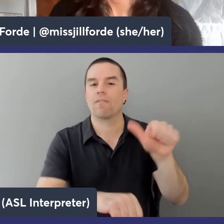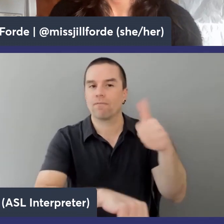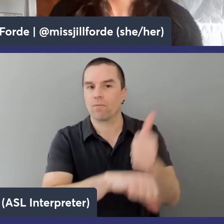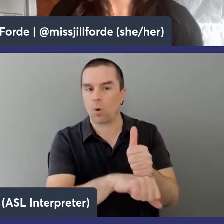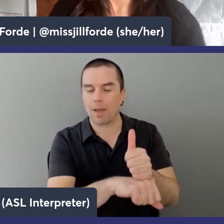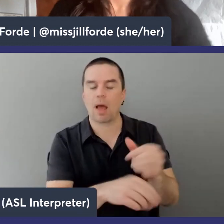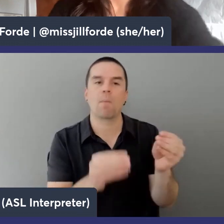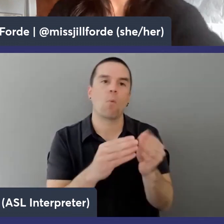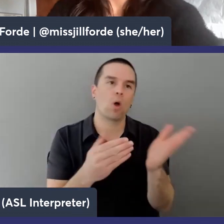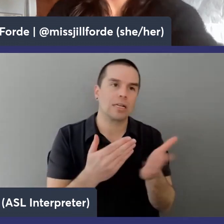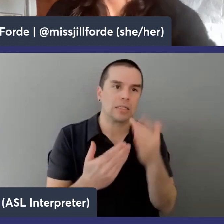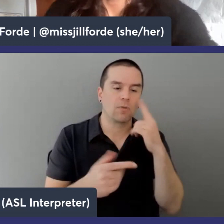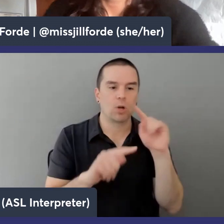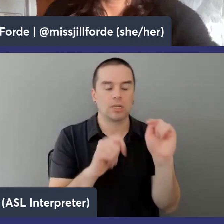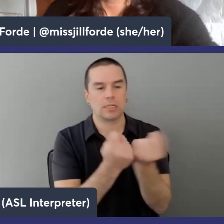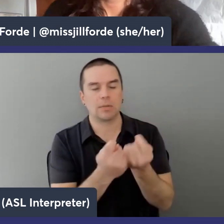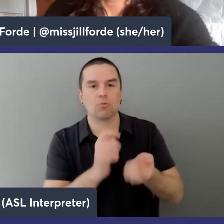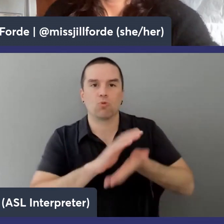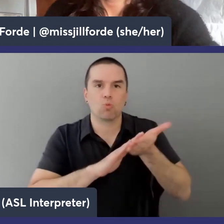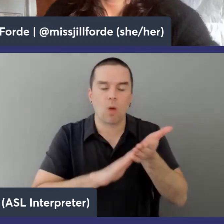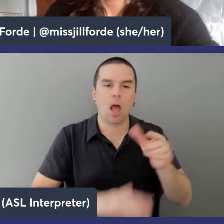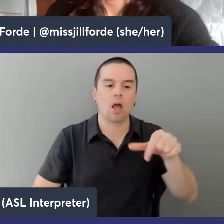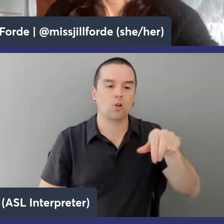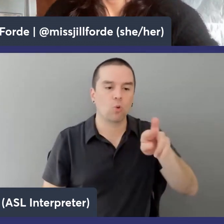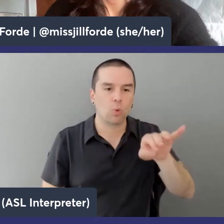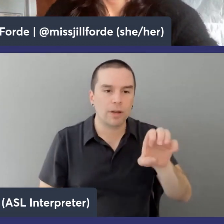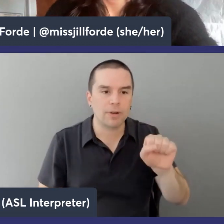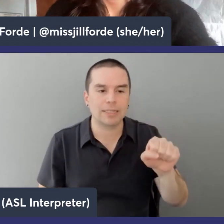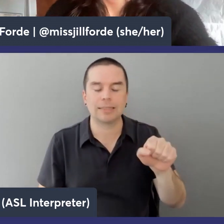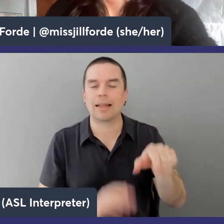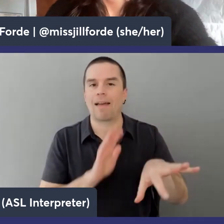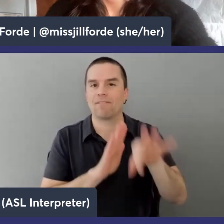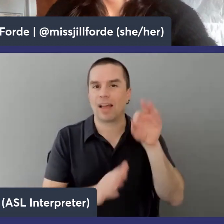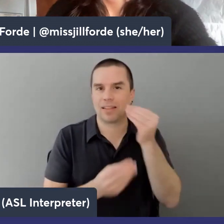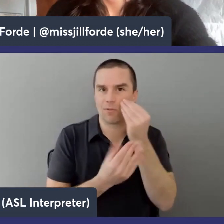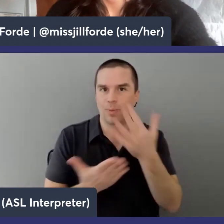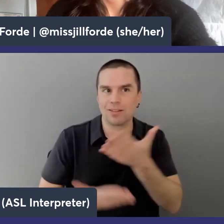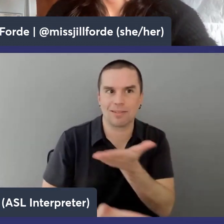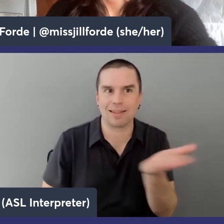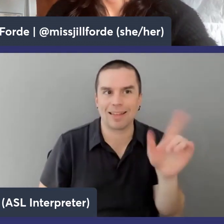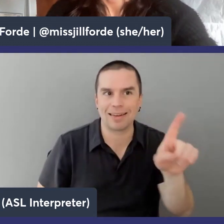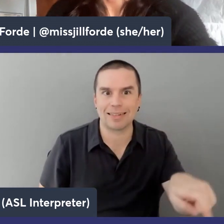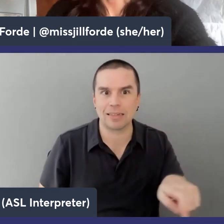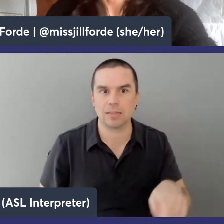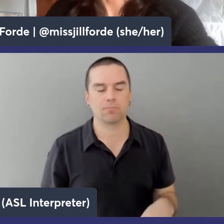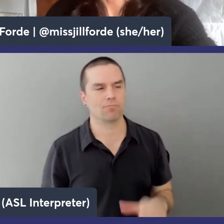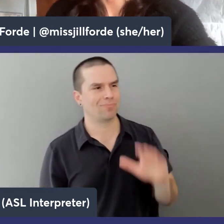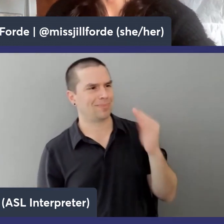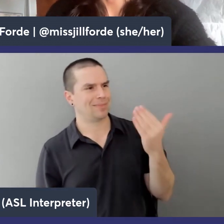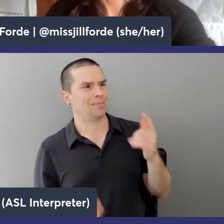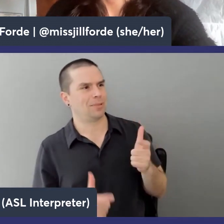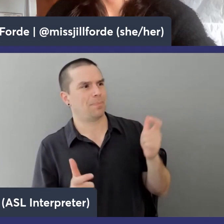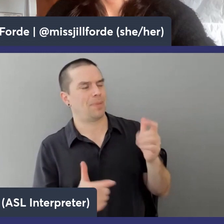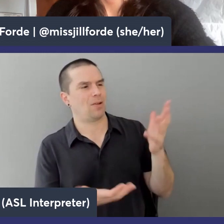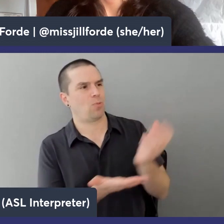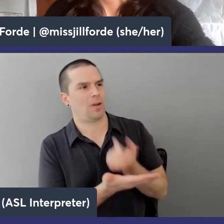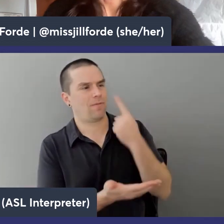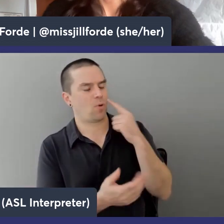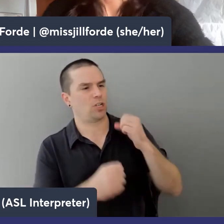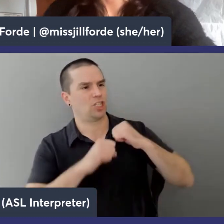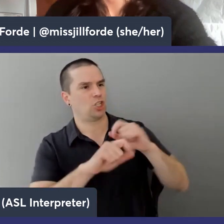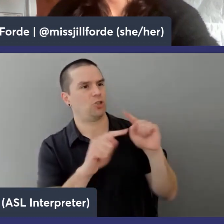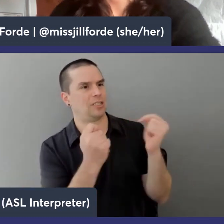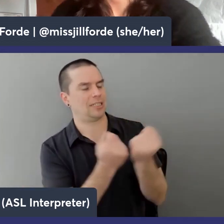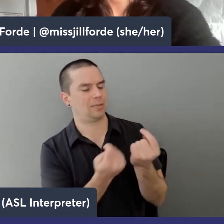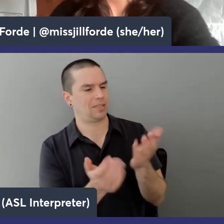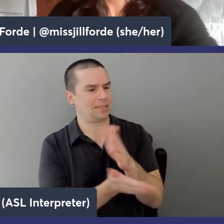queries and find the information that they need. So this seems like a big win for security teams, centralizing data to have more control over it.